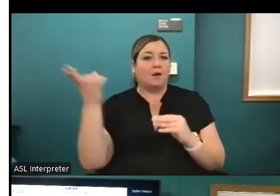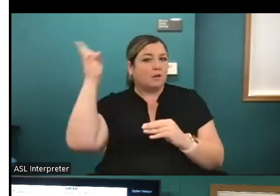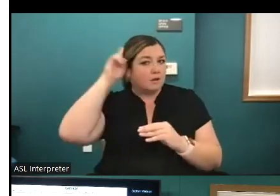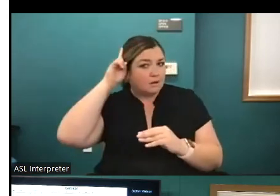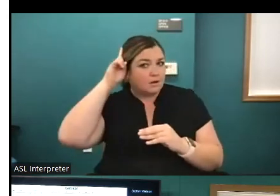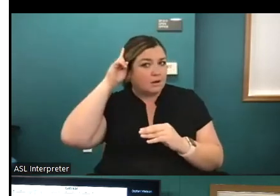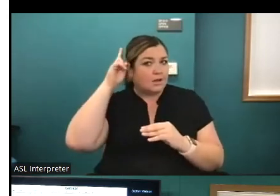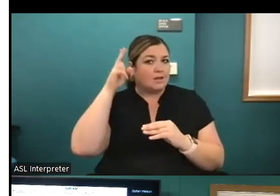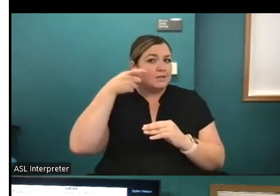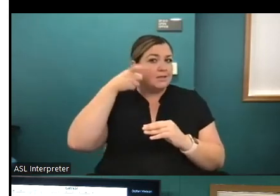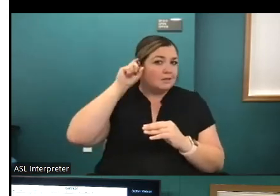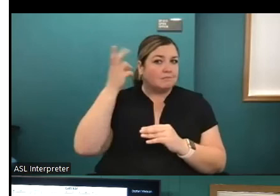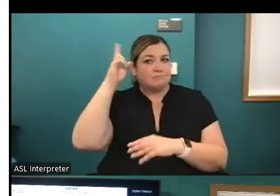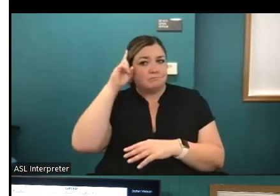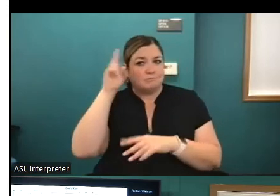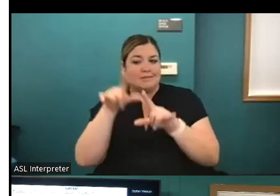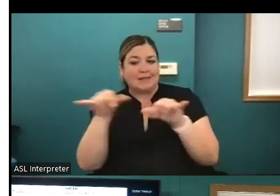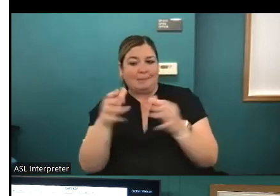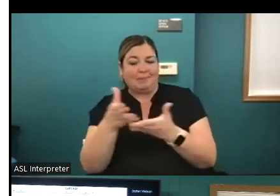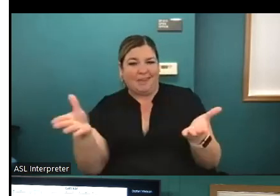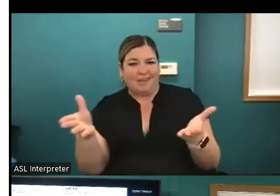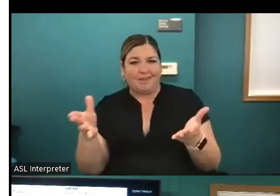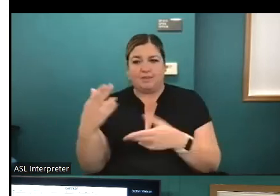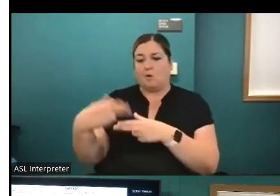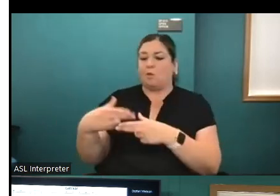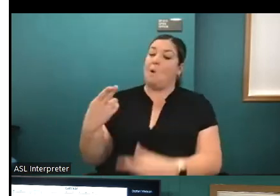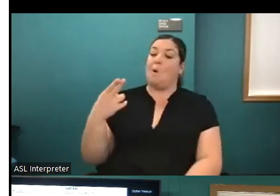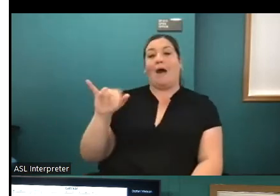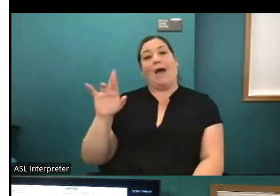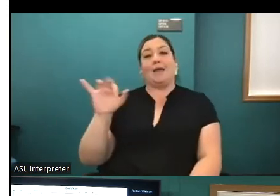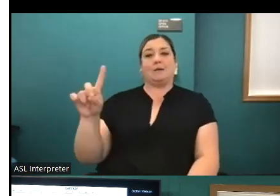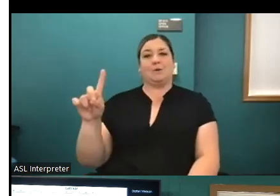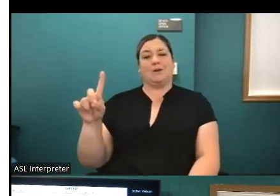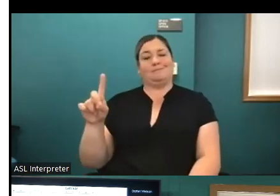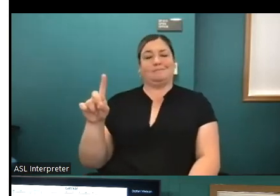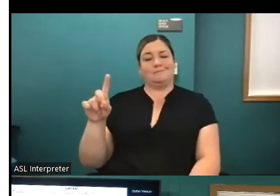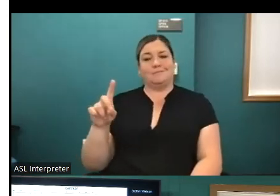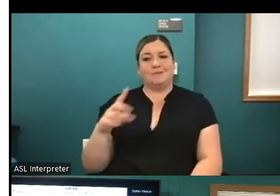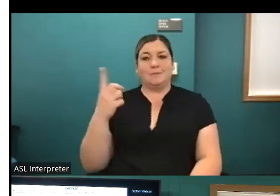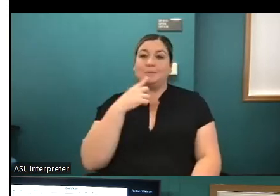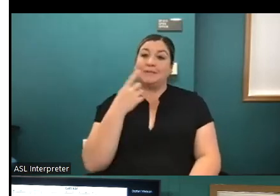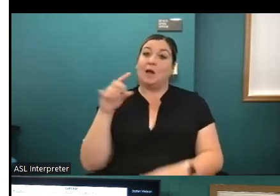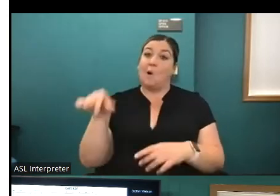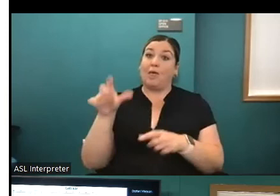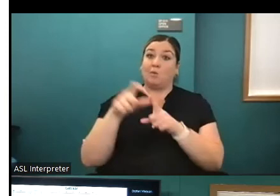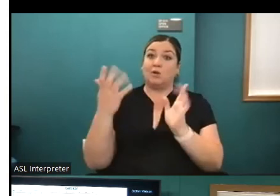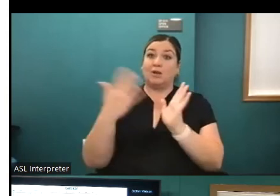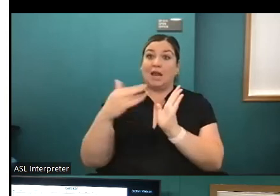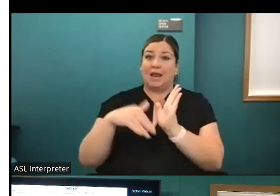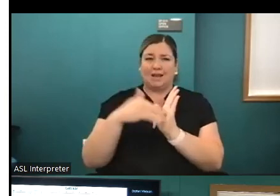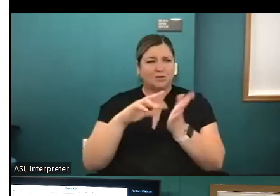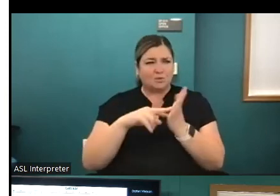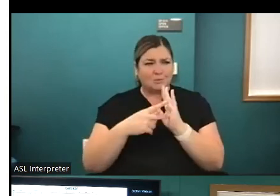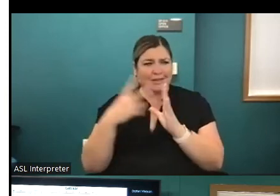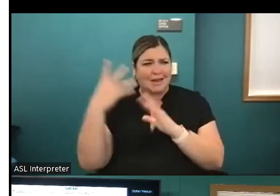hybrid electrode or as a hybrid implant, right? So sometimes when you're having conversations with people and they're talking hybrid, you're like, do you mean